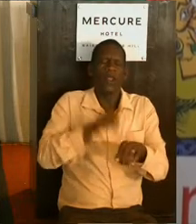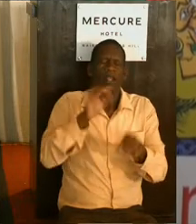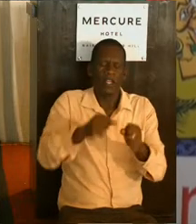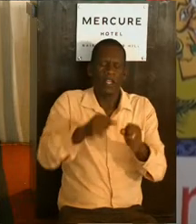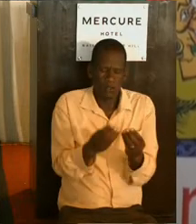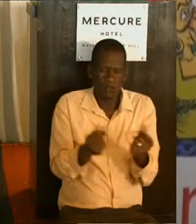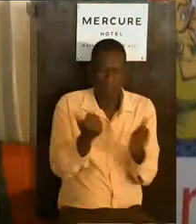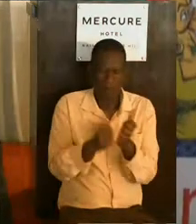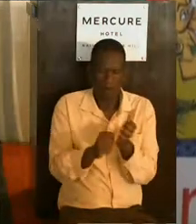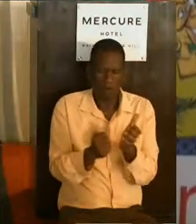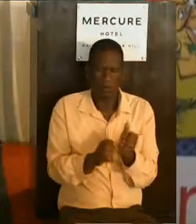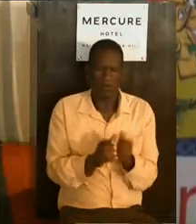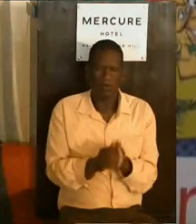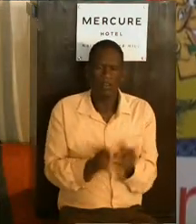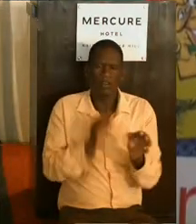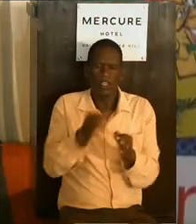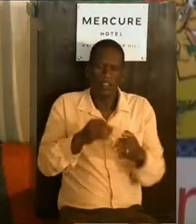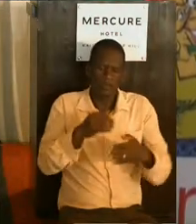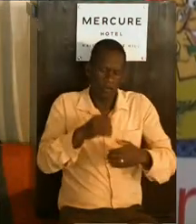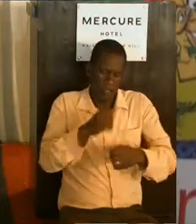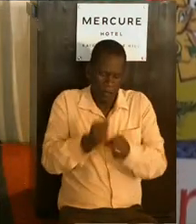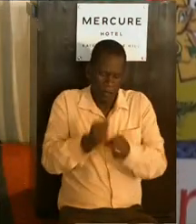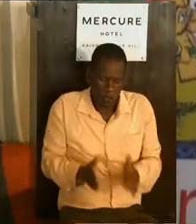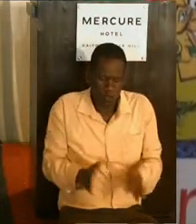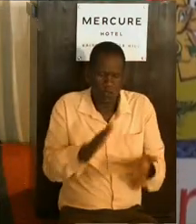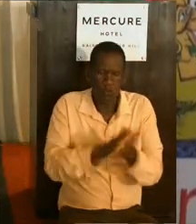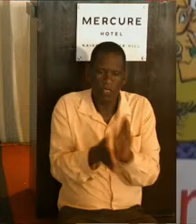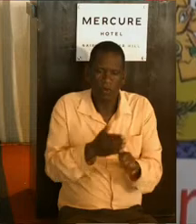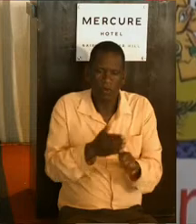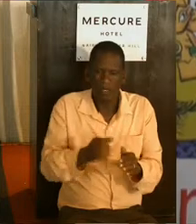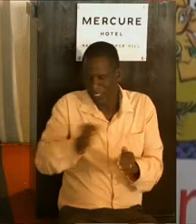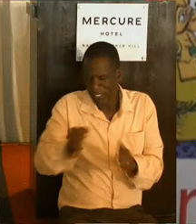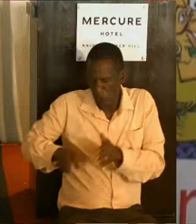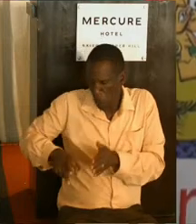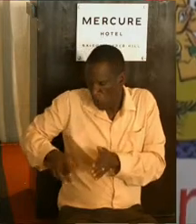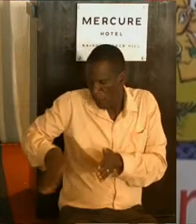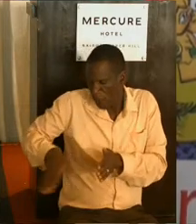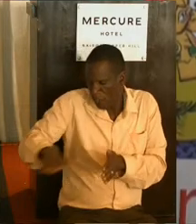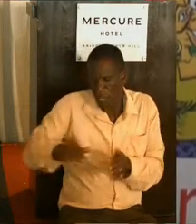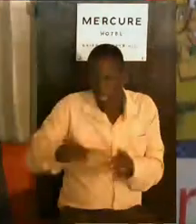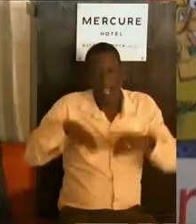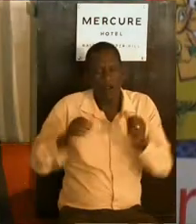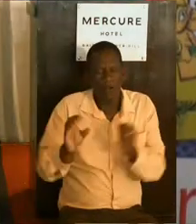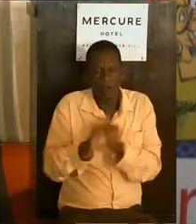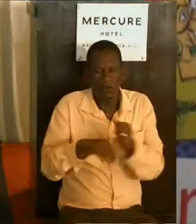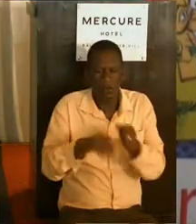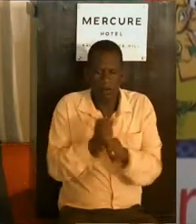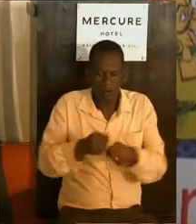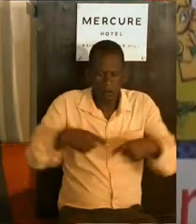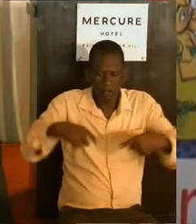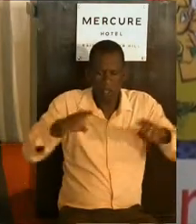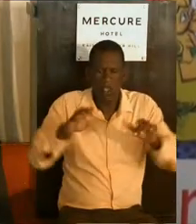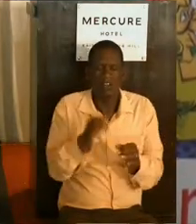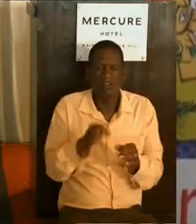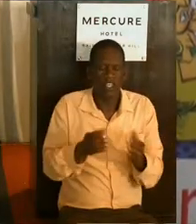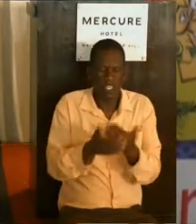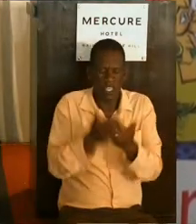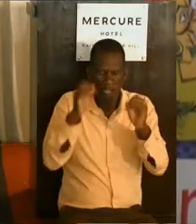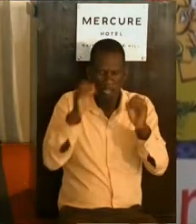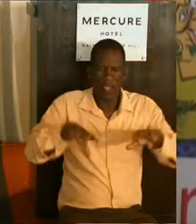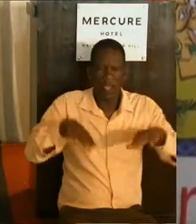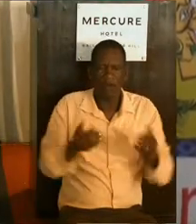solution if we build roads without sidewalks then how does a country make steps if it literally doesn't care